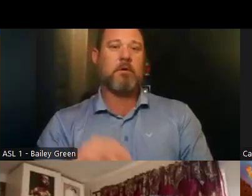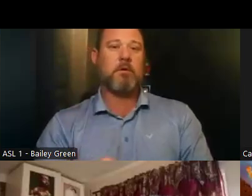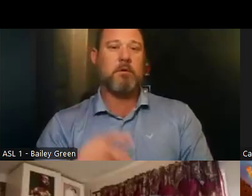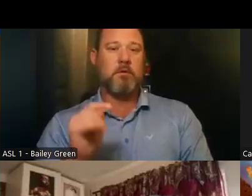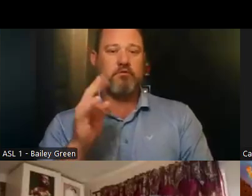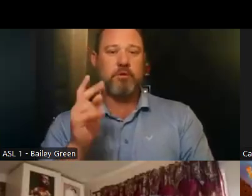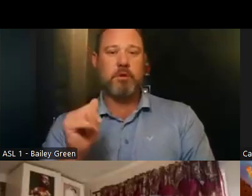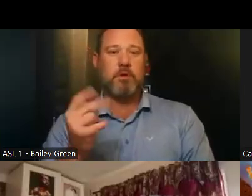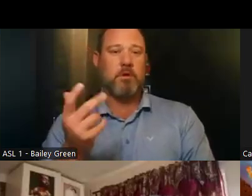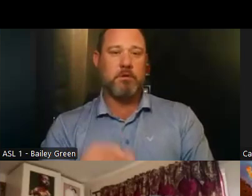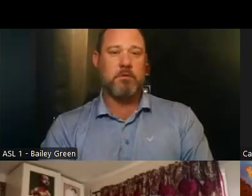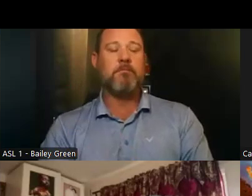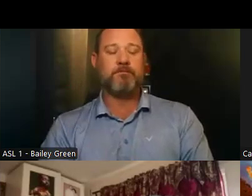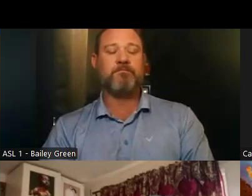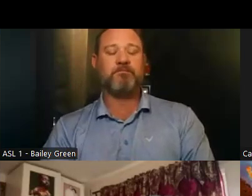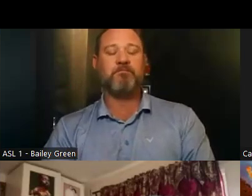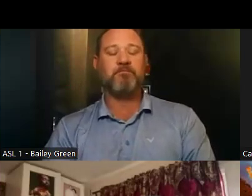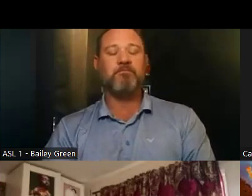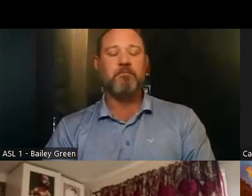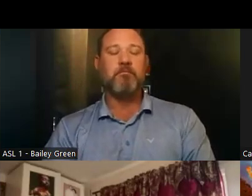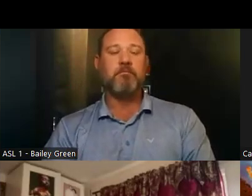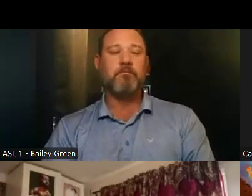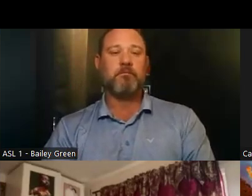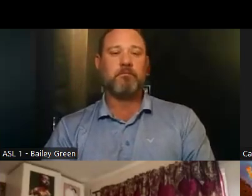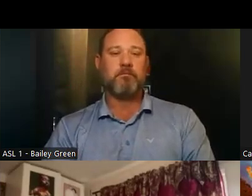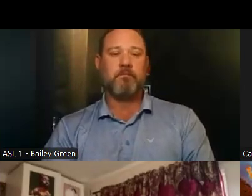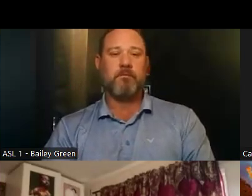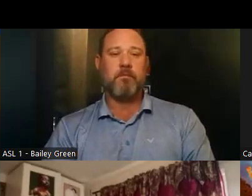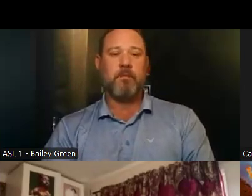Trina, if you want to jump in, as well as Jax.